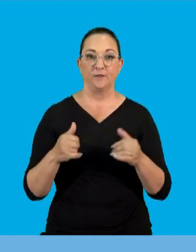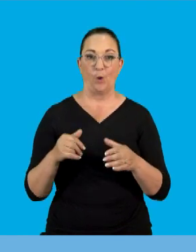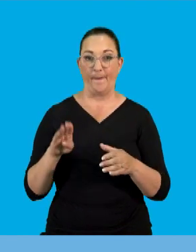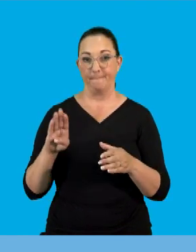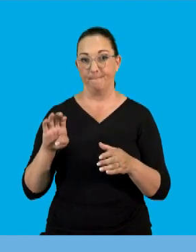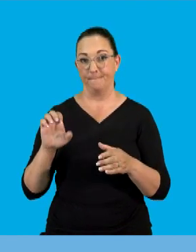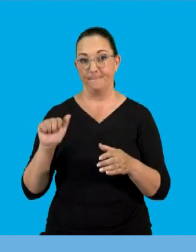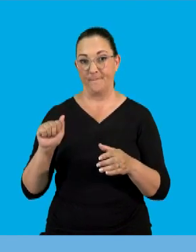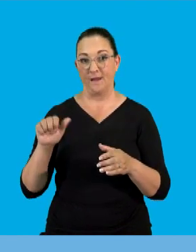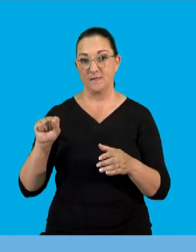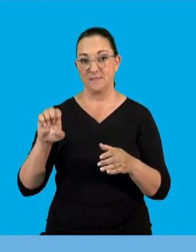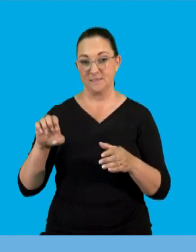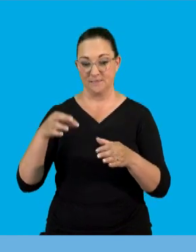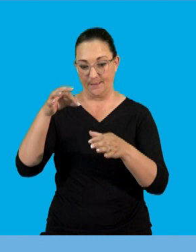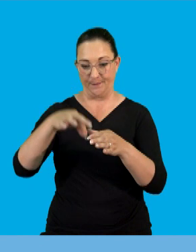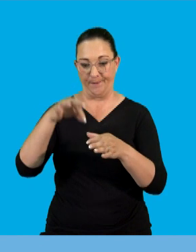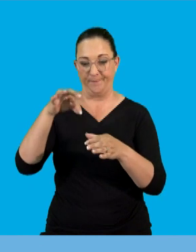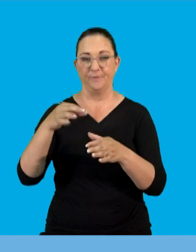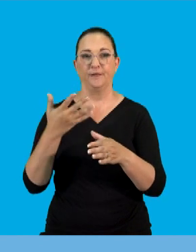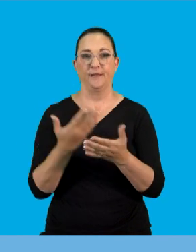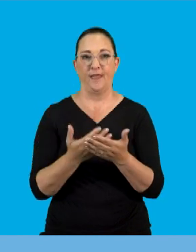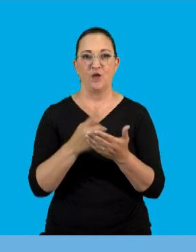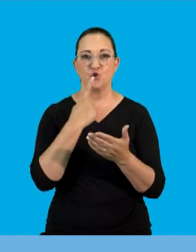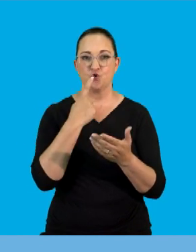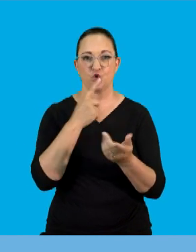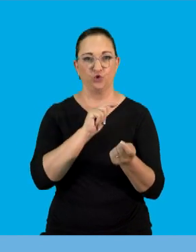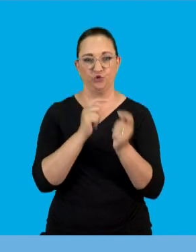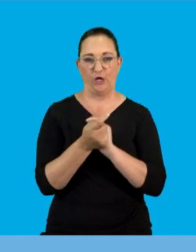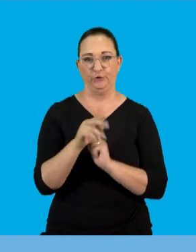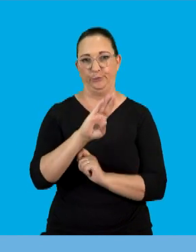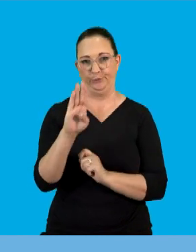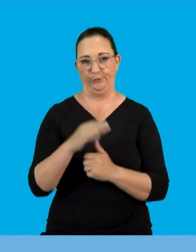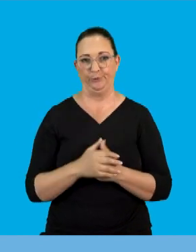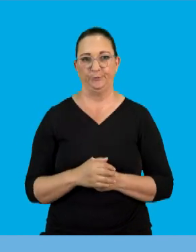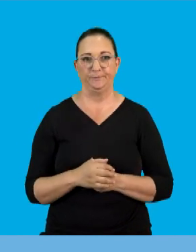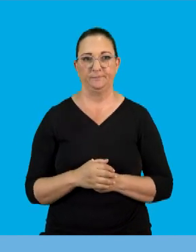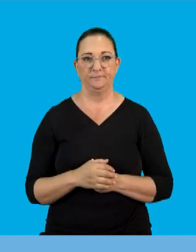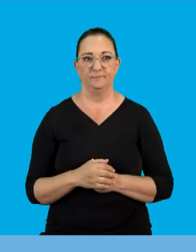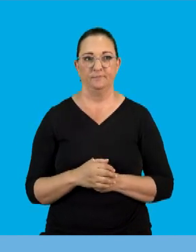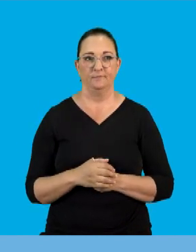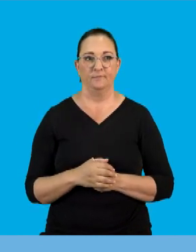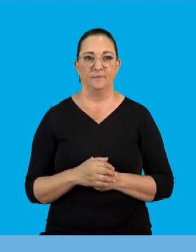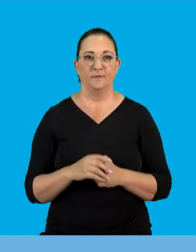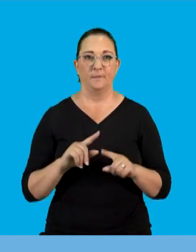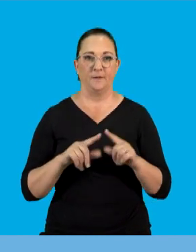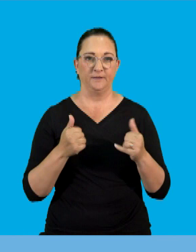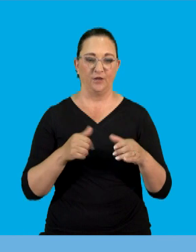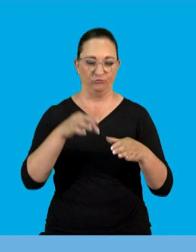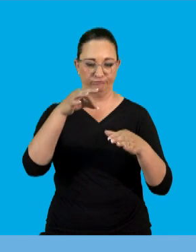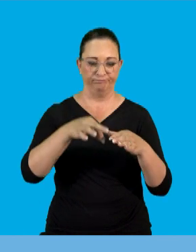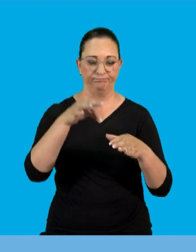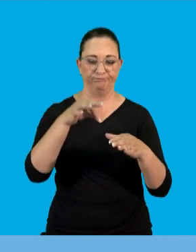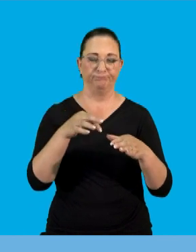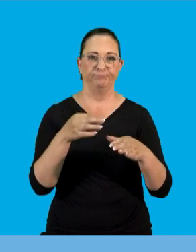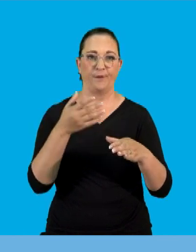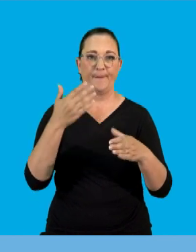into a base, it is going to turn from red to blue. So also again, if it is in a neutral substance, it will